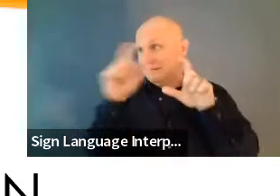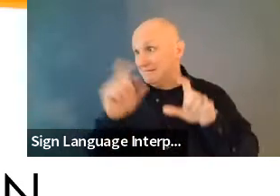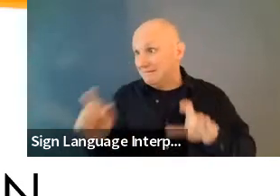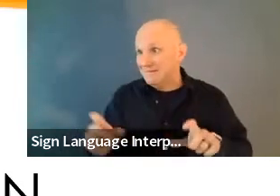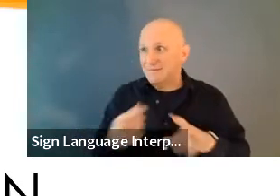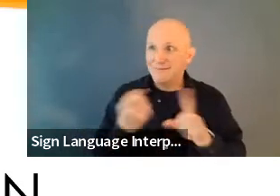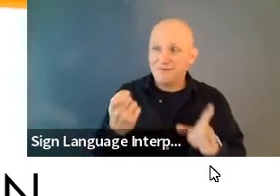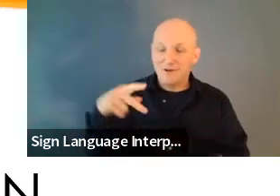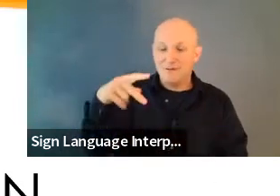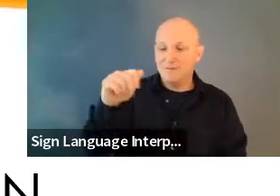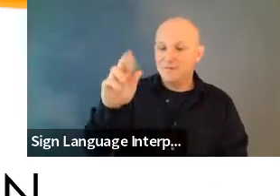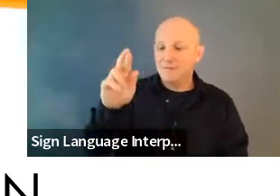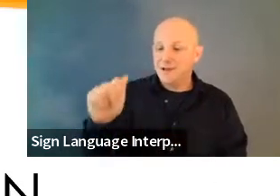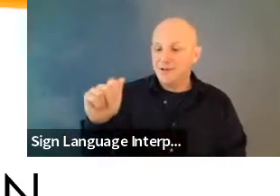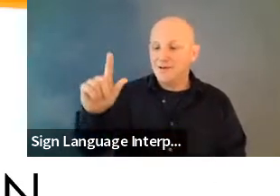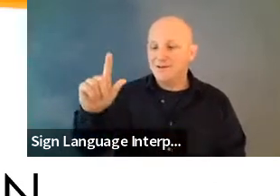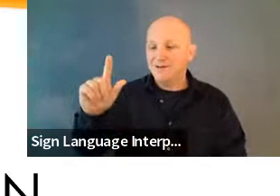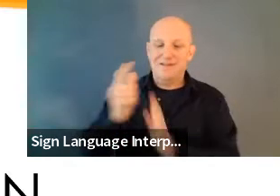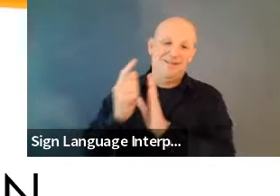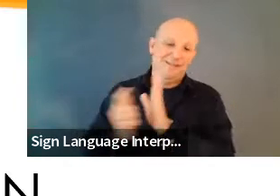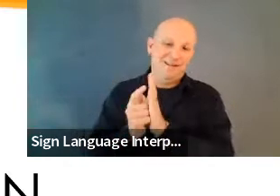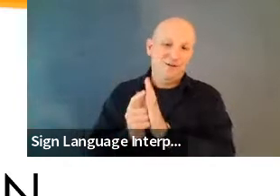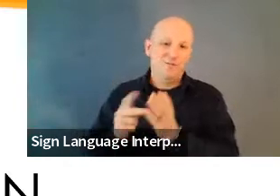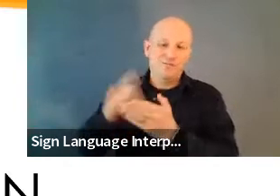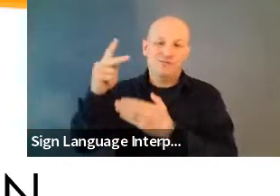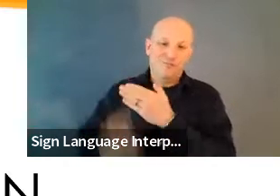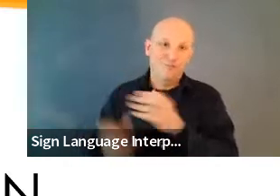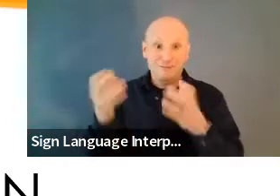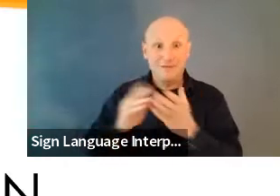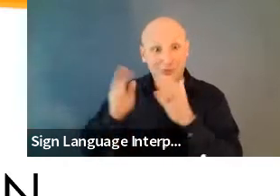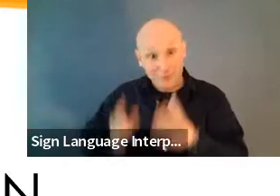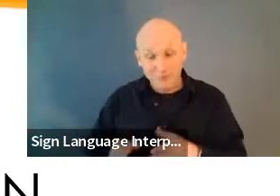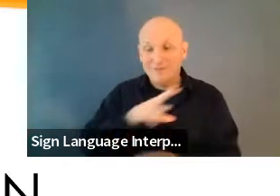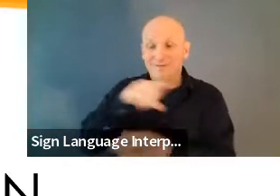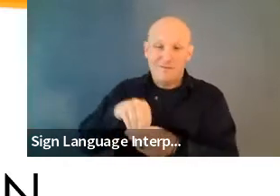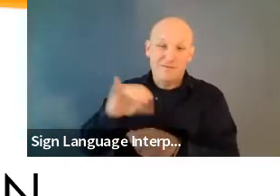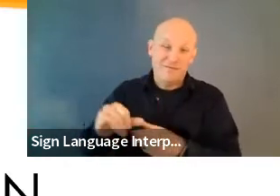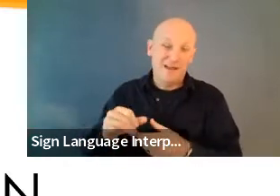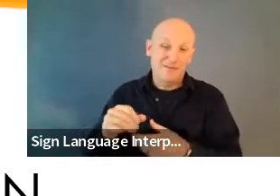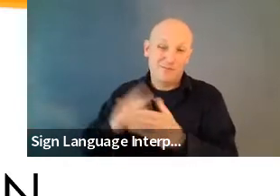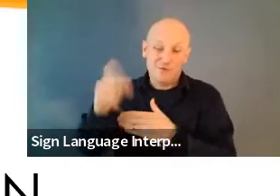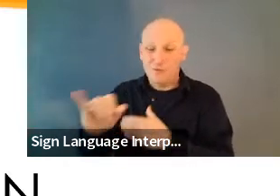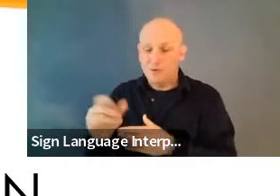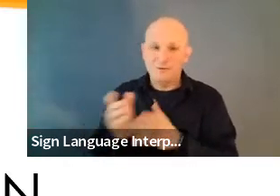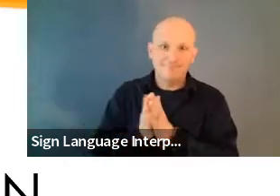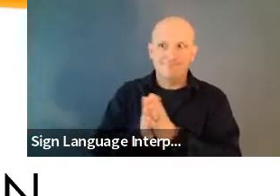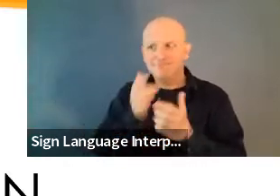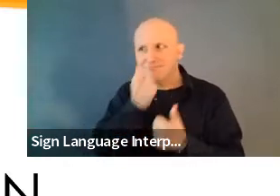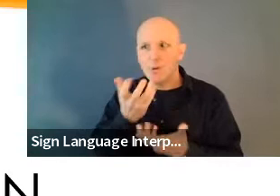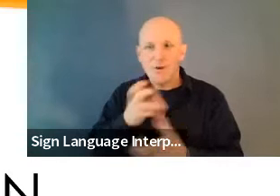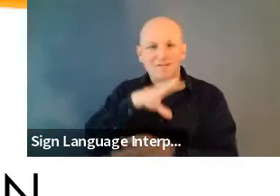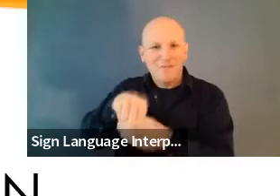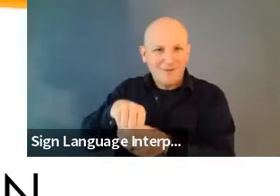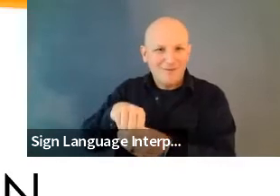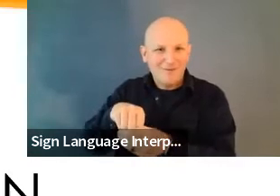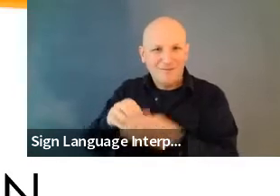the paralegal program, and lots of students in the paralegal program who become interested in the pathway. So I just wanted